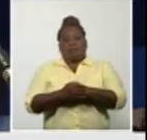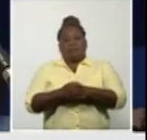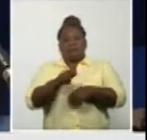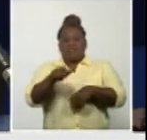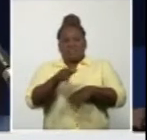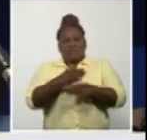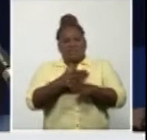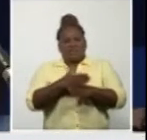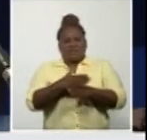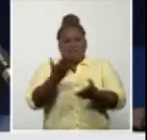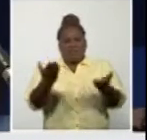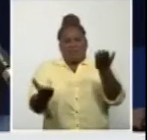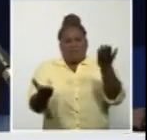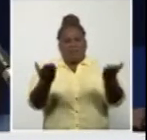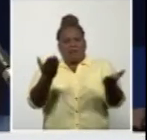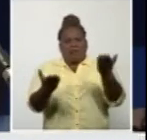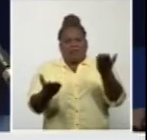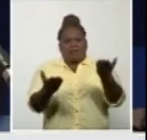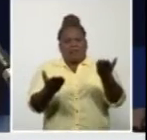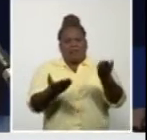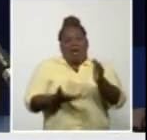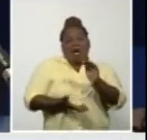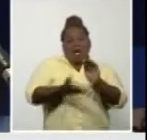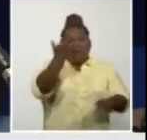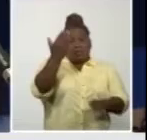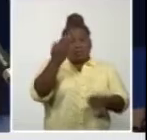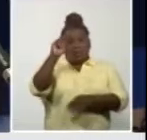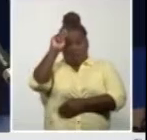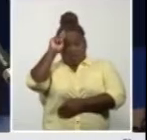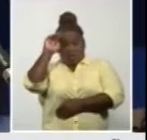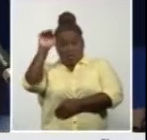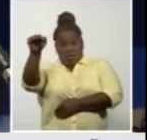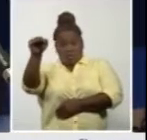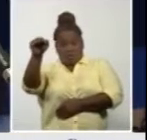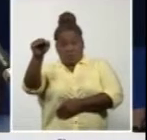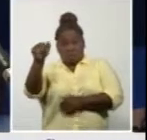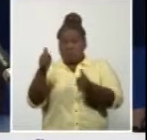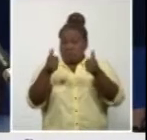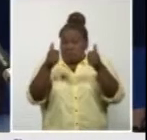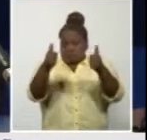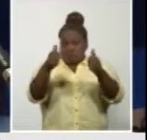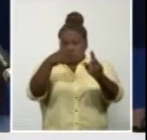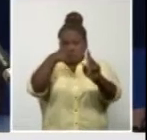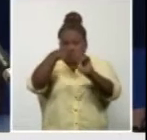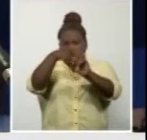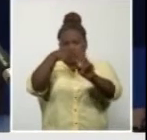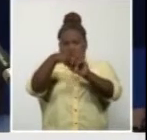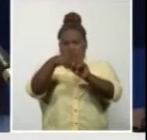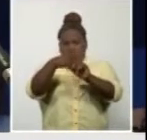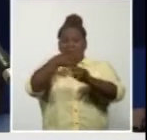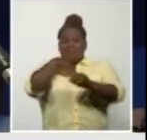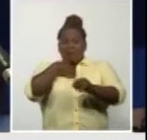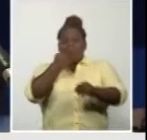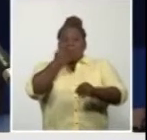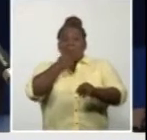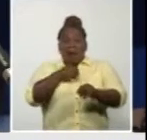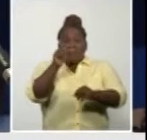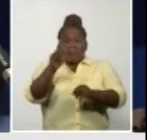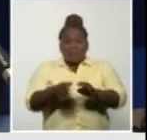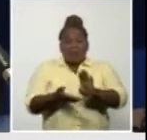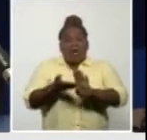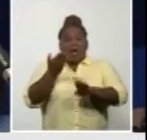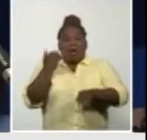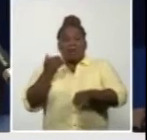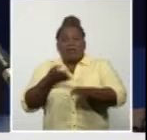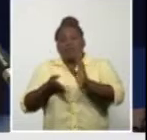our country. This makes that the ratio admissions discharges becomes favorable